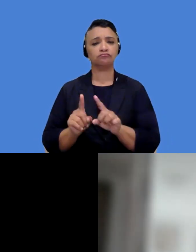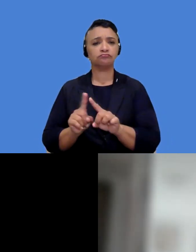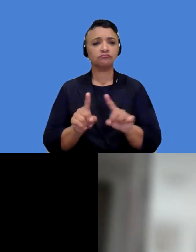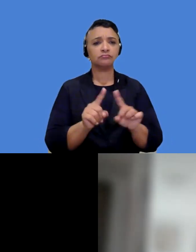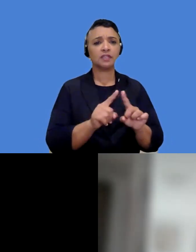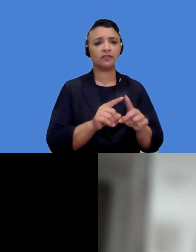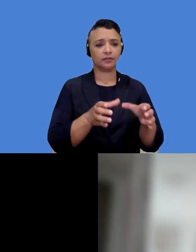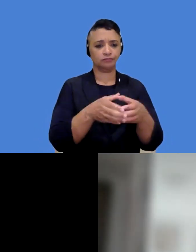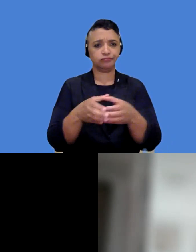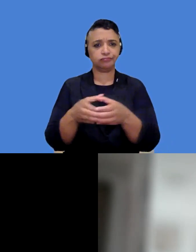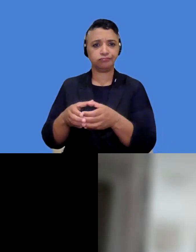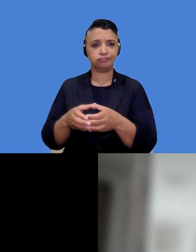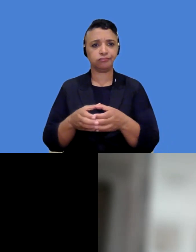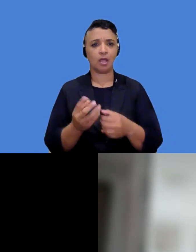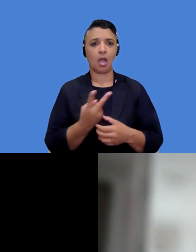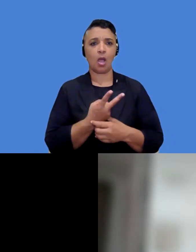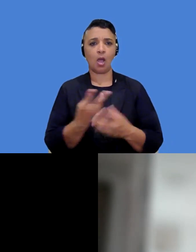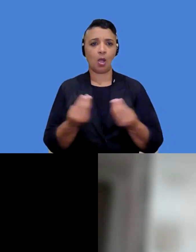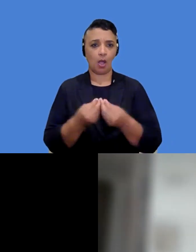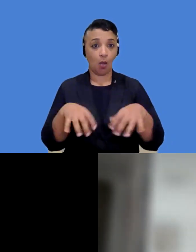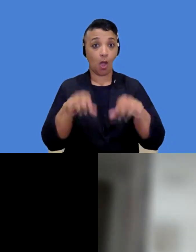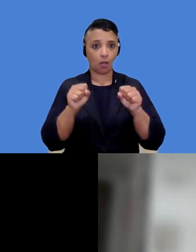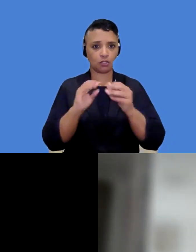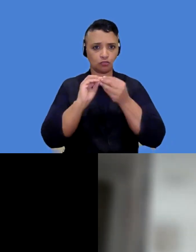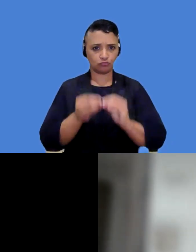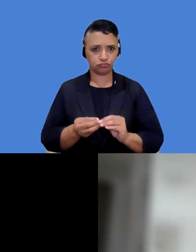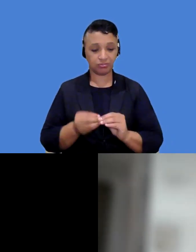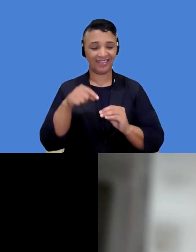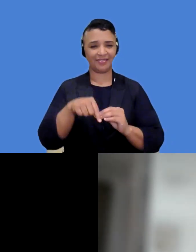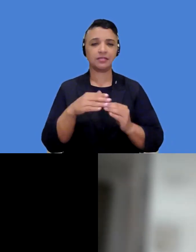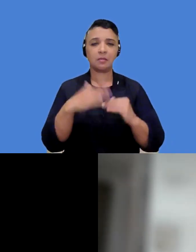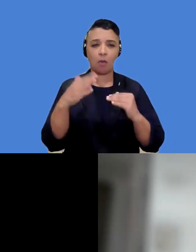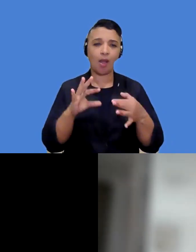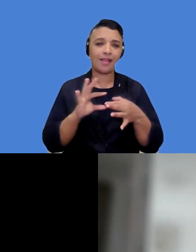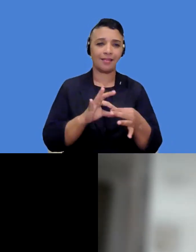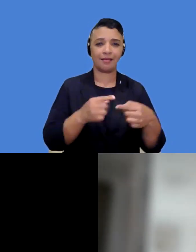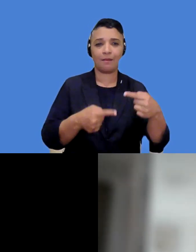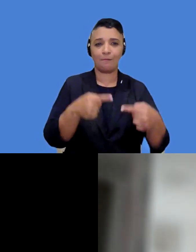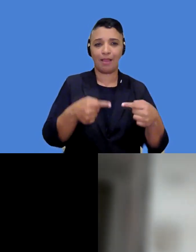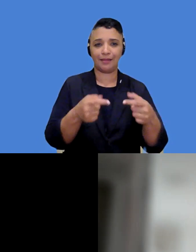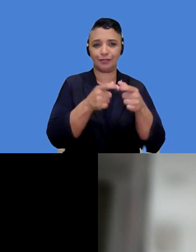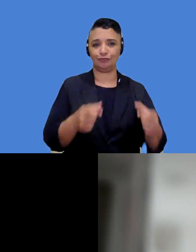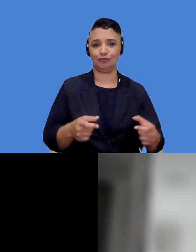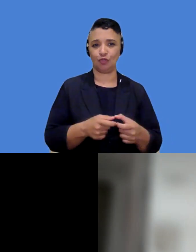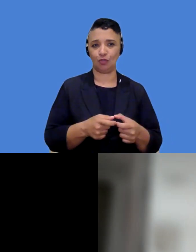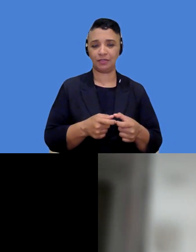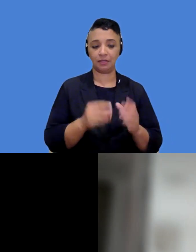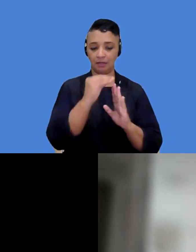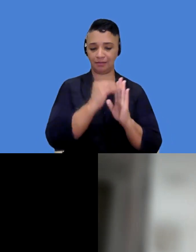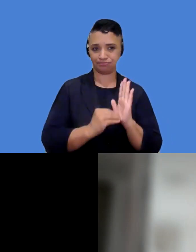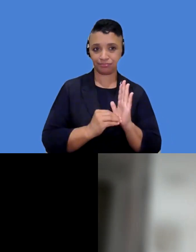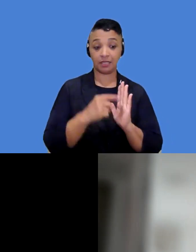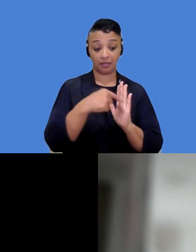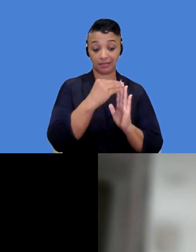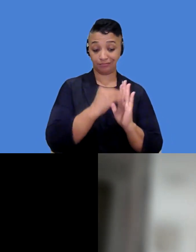Summit co-hosts will be a political document with the concrete objective of